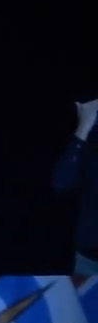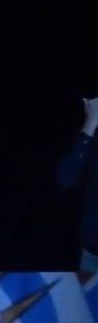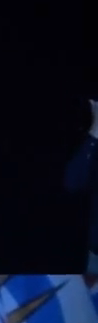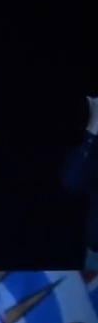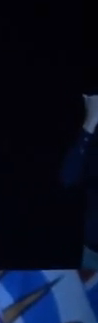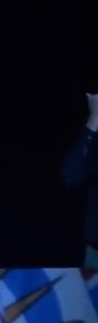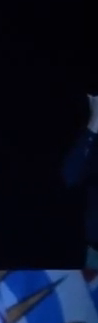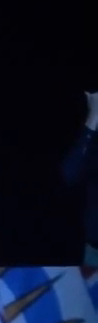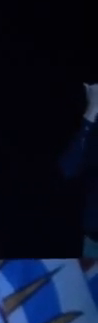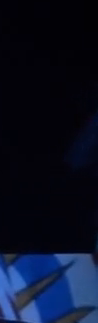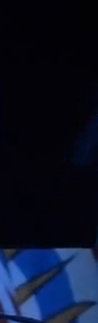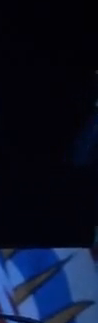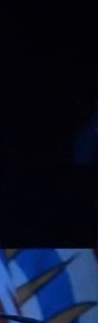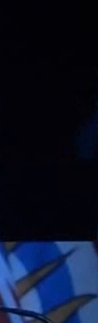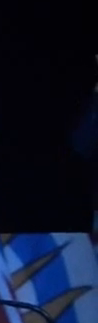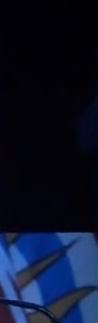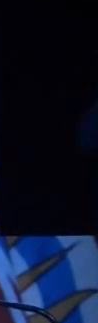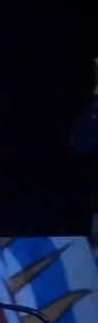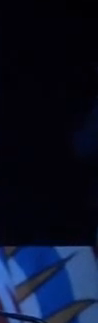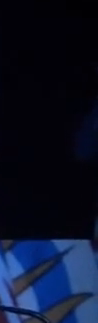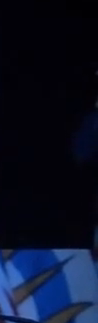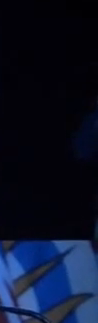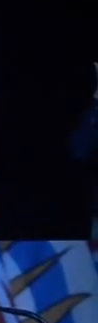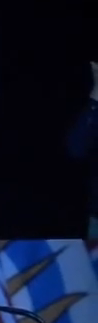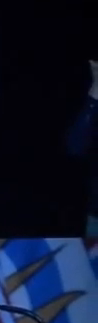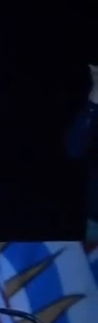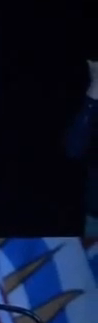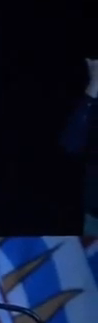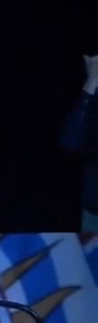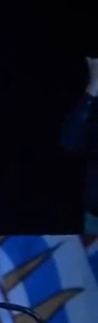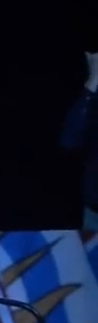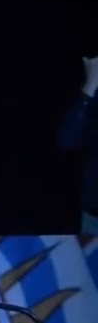$400,000 per body in terms of organ harvesting.